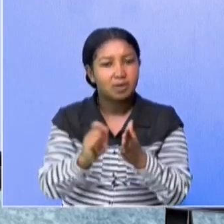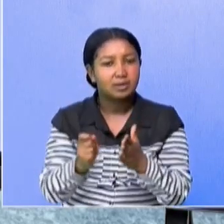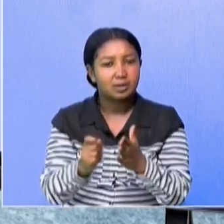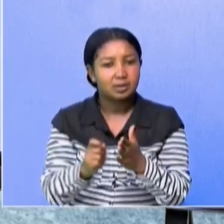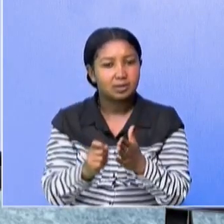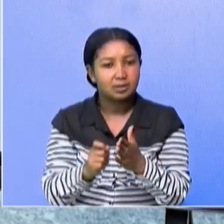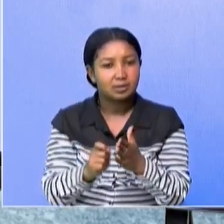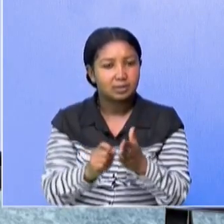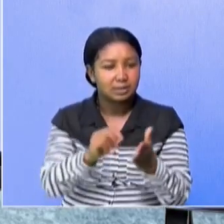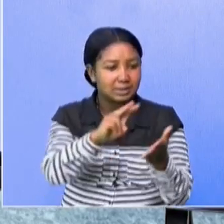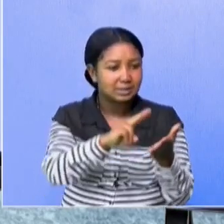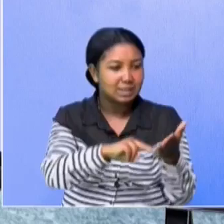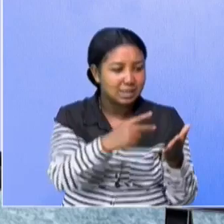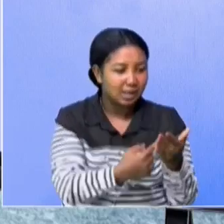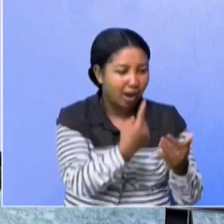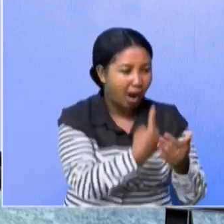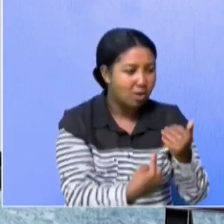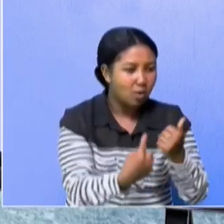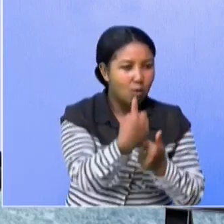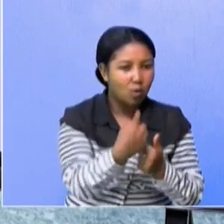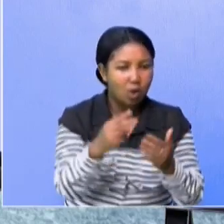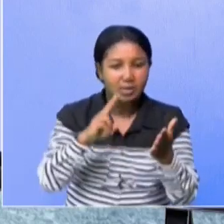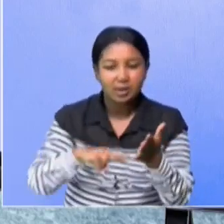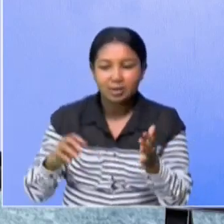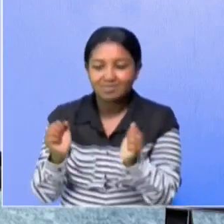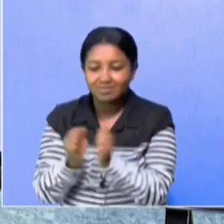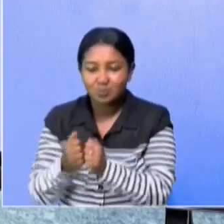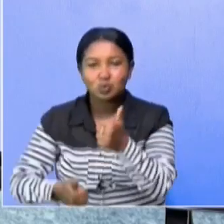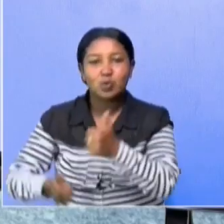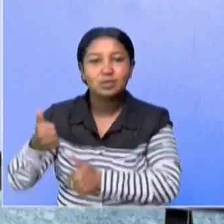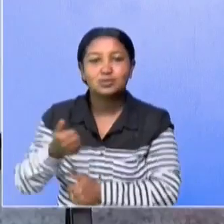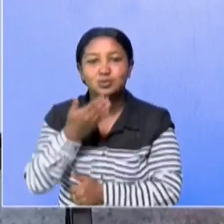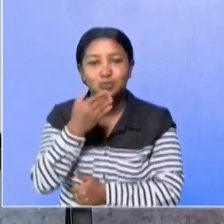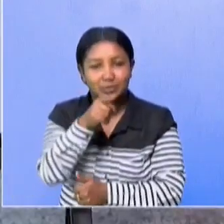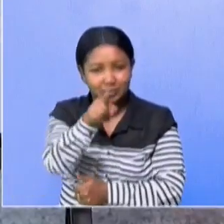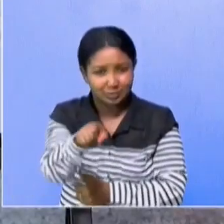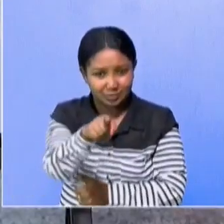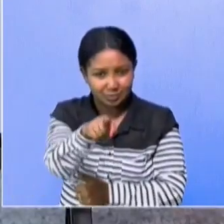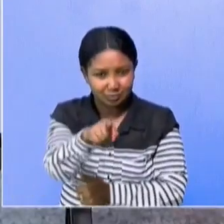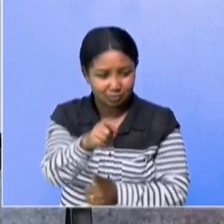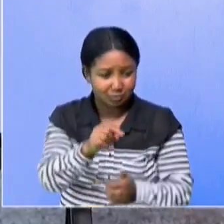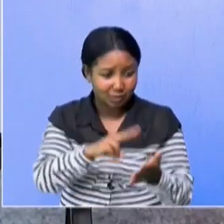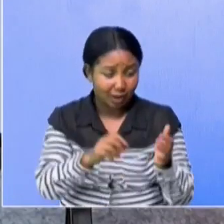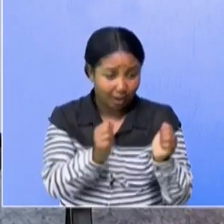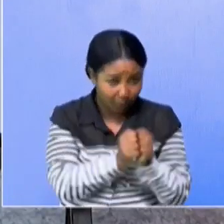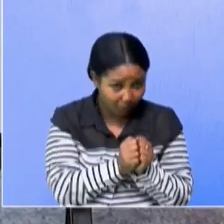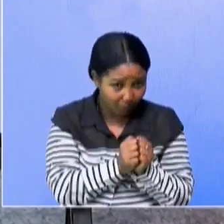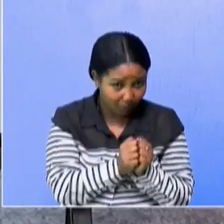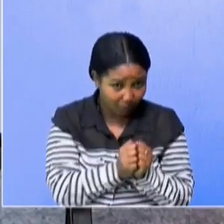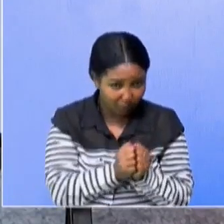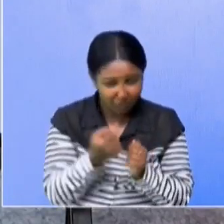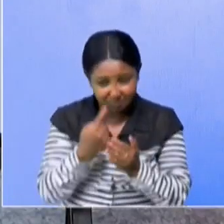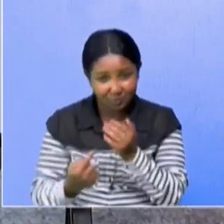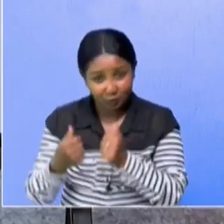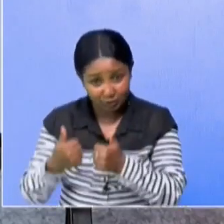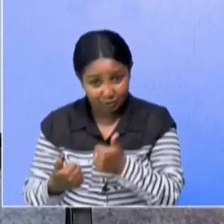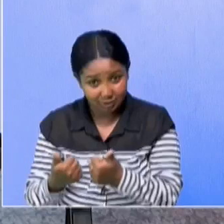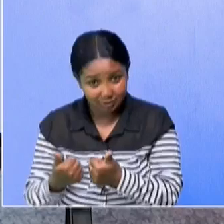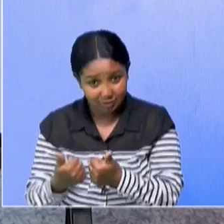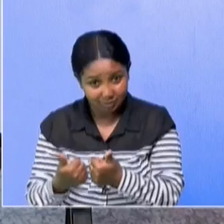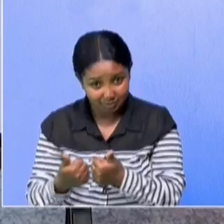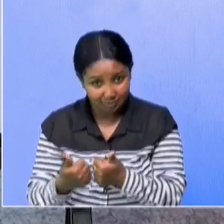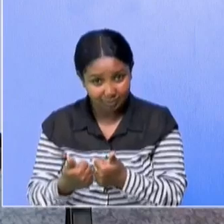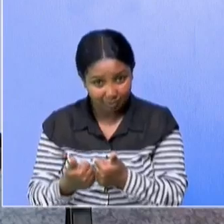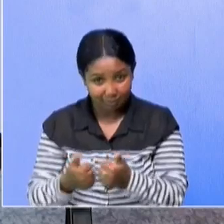Studying alone or studying together with your friends? I'm sure you agree with that.